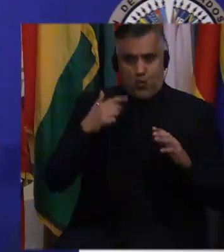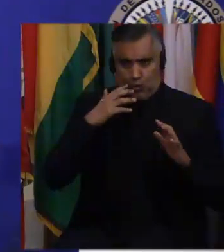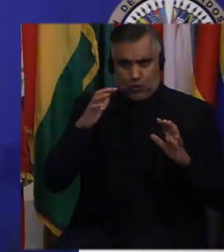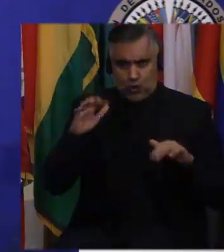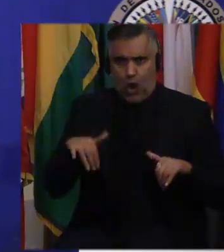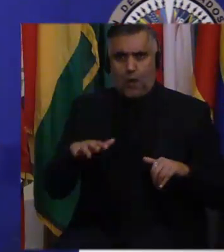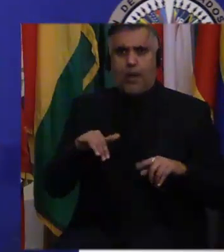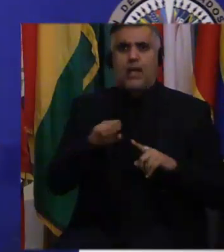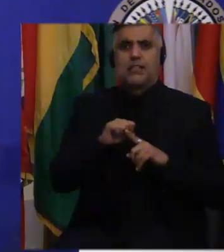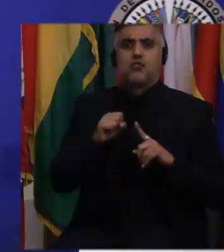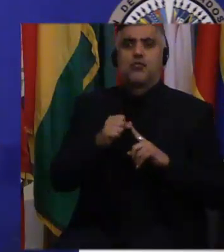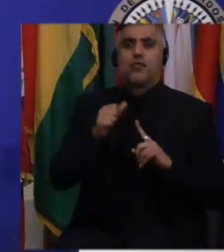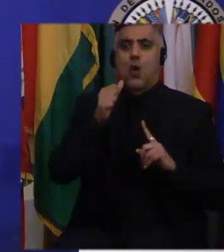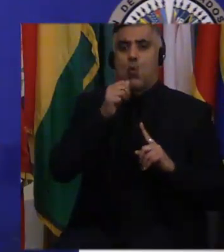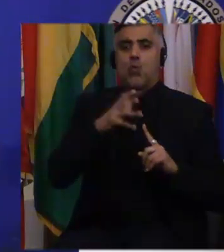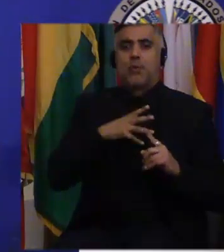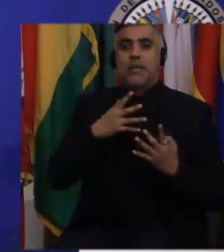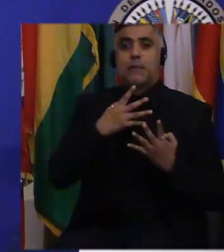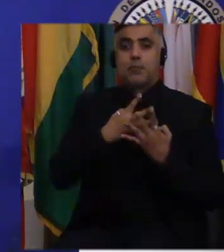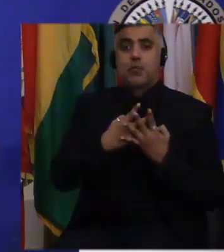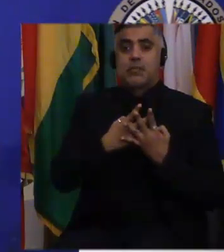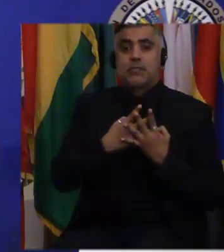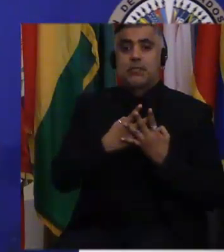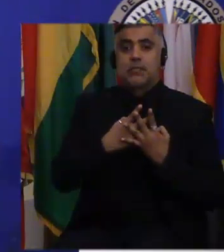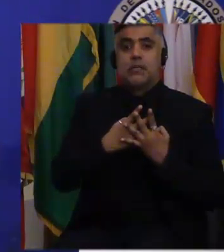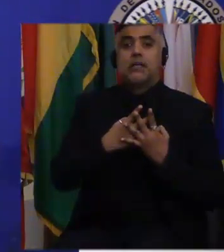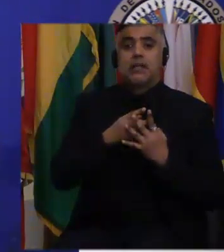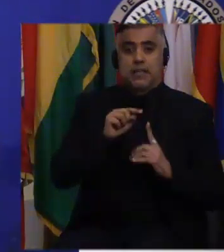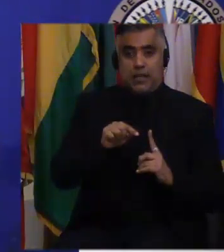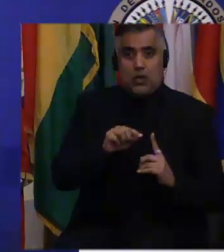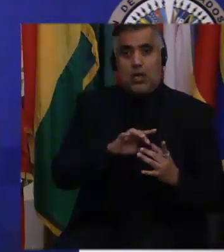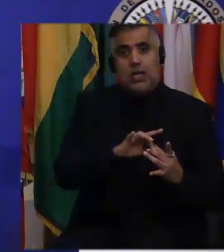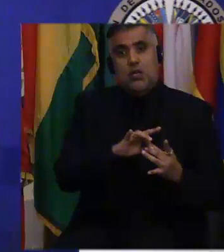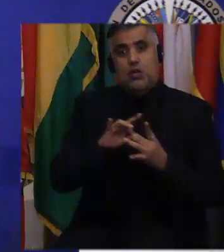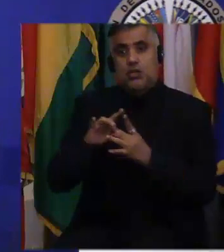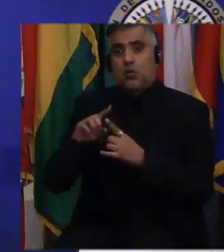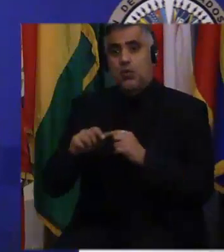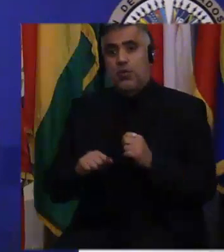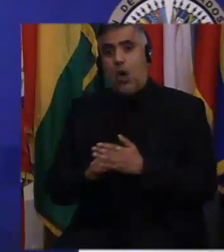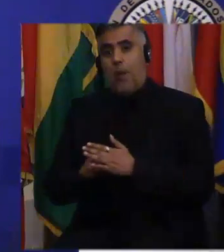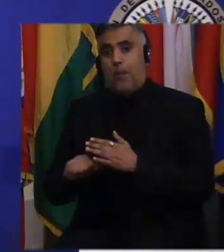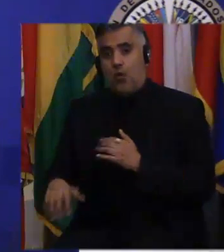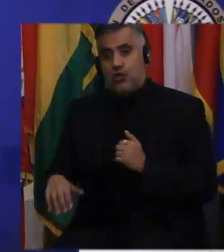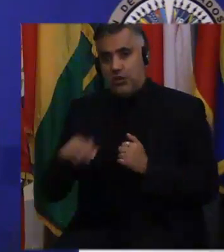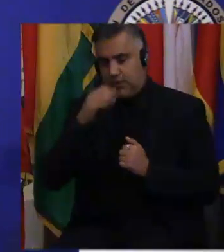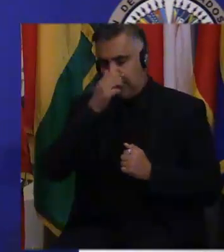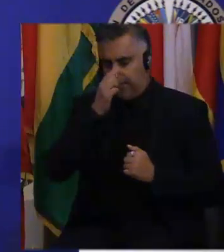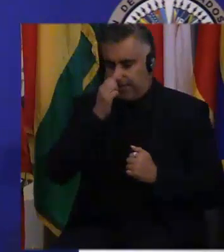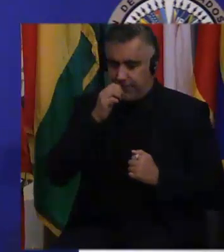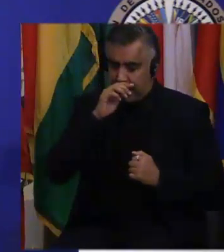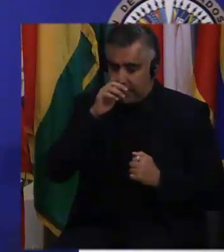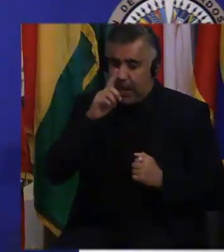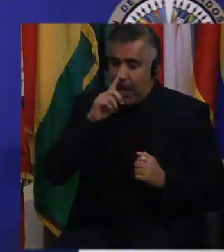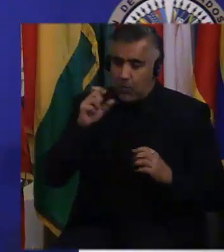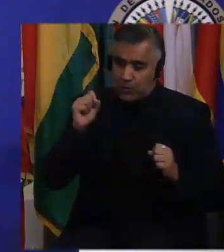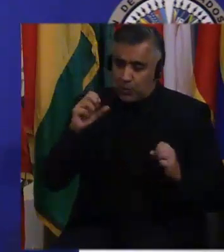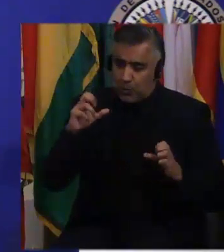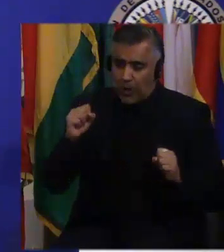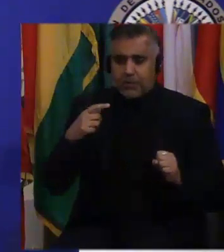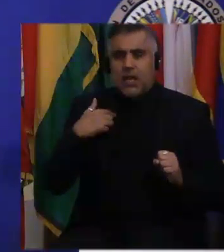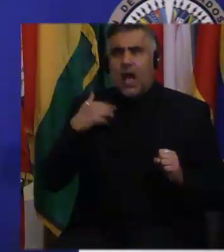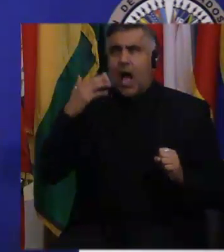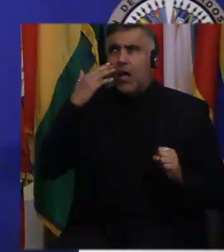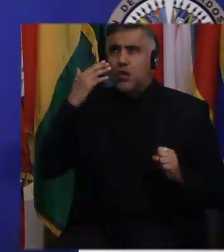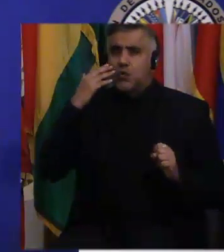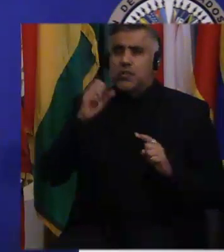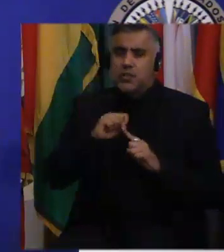by the situation of women in prison there in connection with abortions. And I was really surprised because I knew